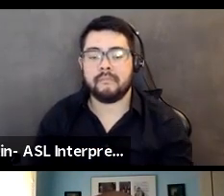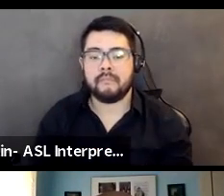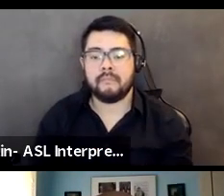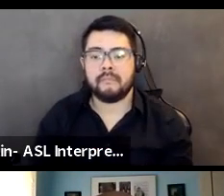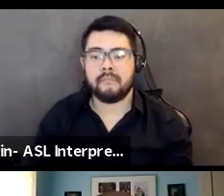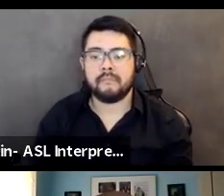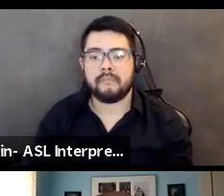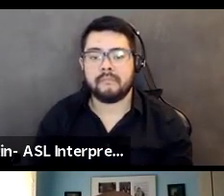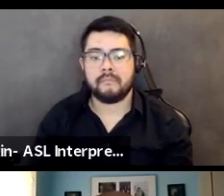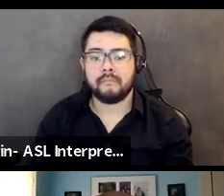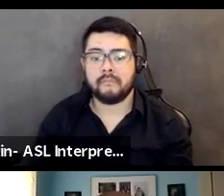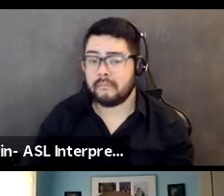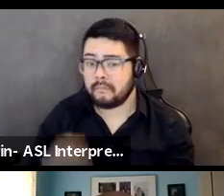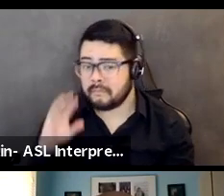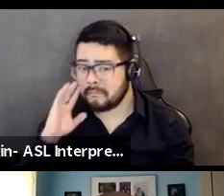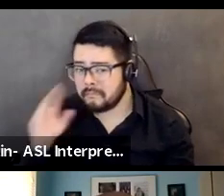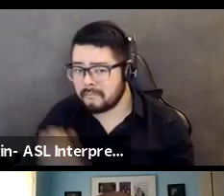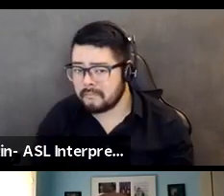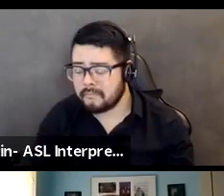mr